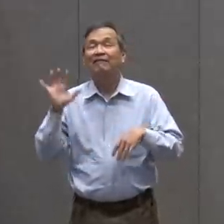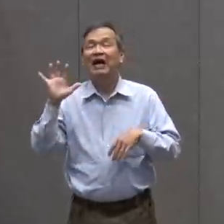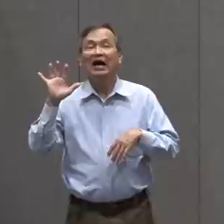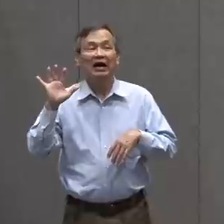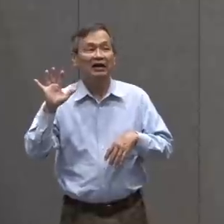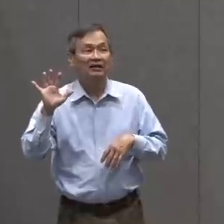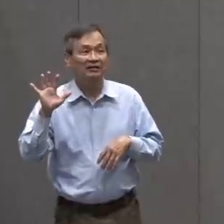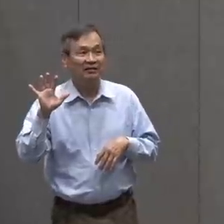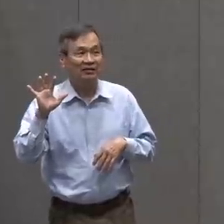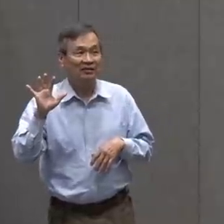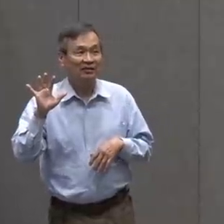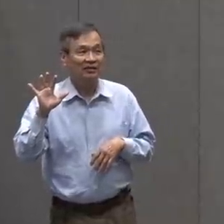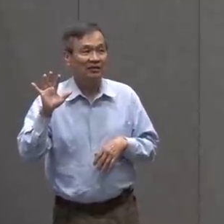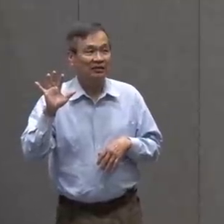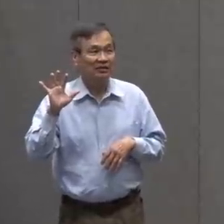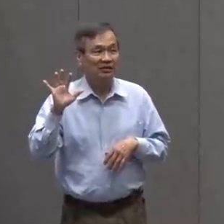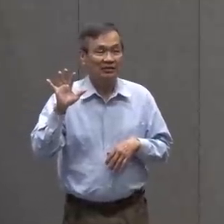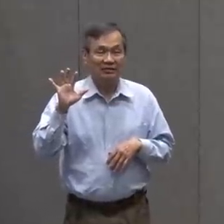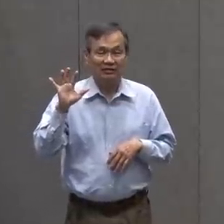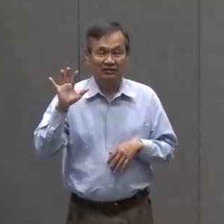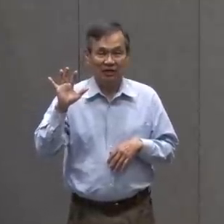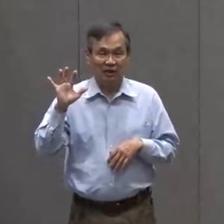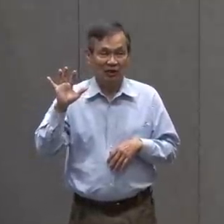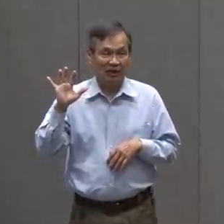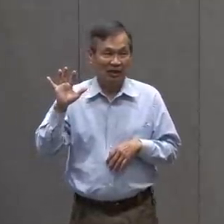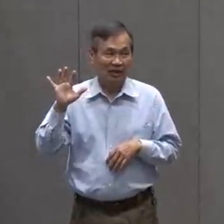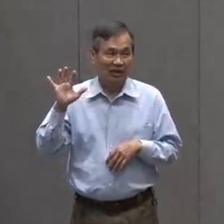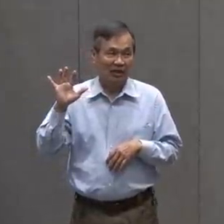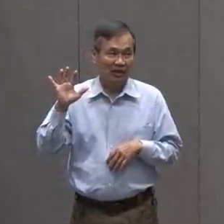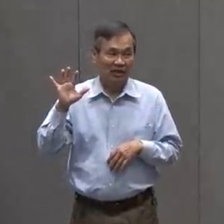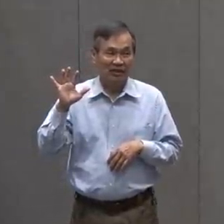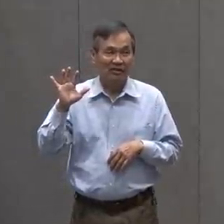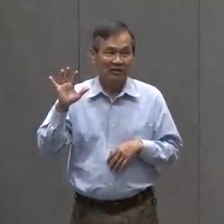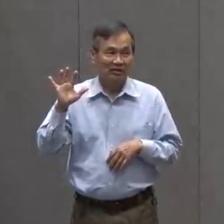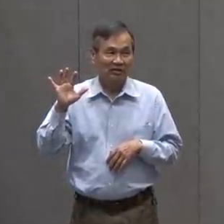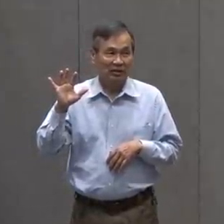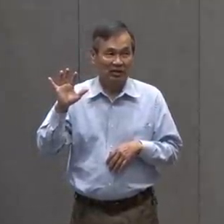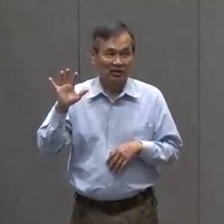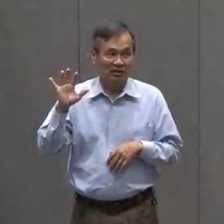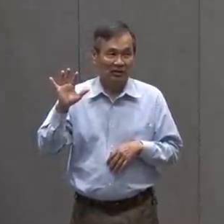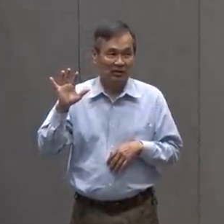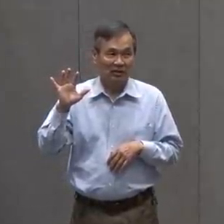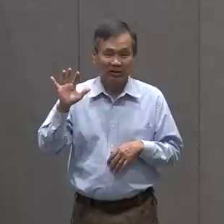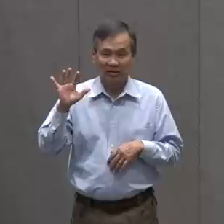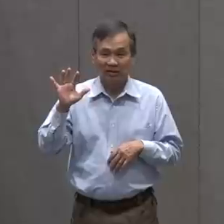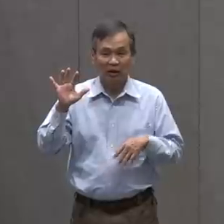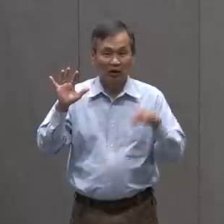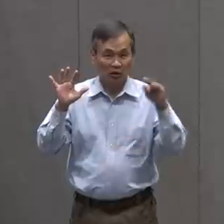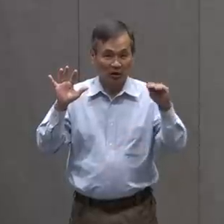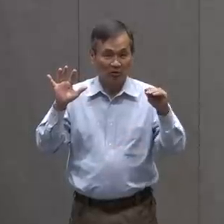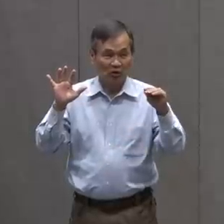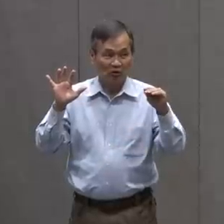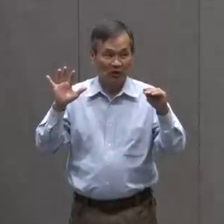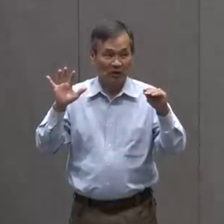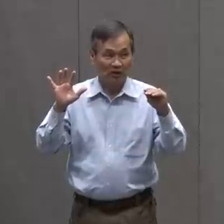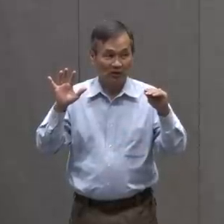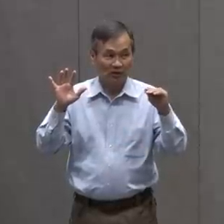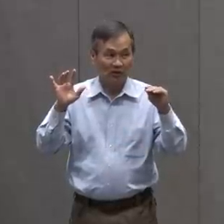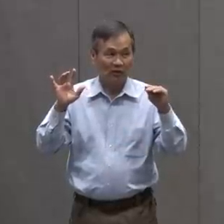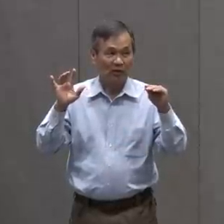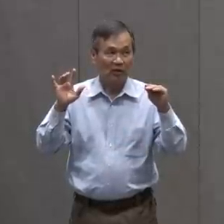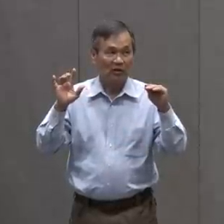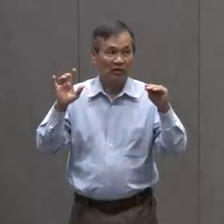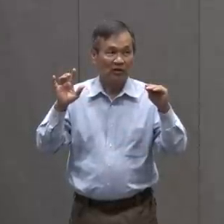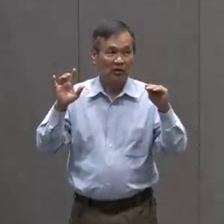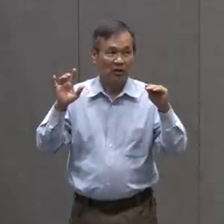5. Ooh, I am closer though. Okay, so, and I like this 5 because it works really well with moving this hand. So let's